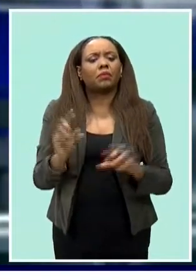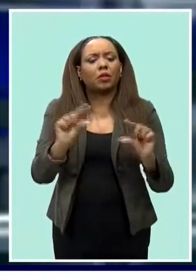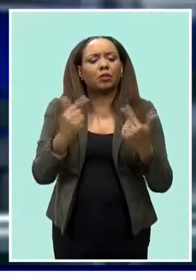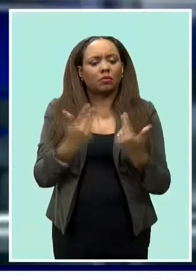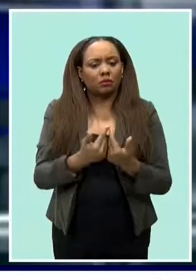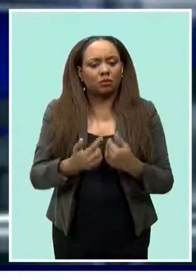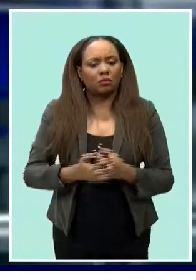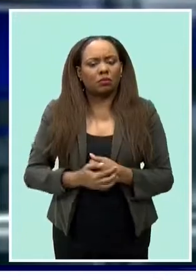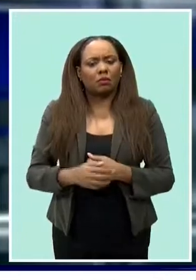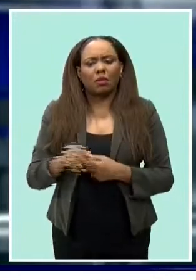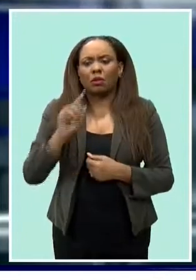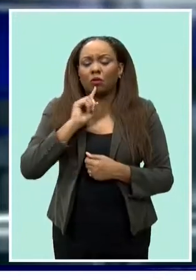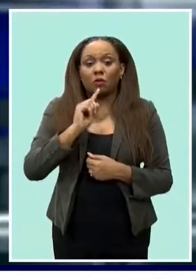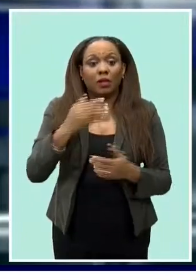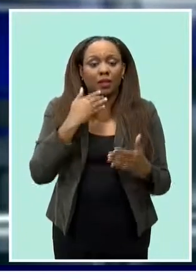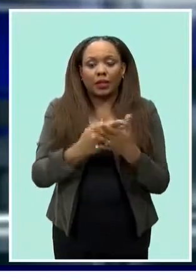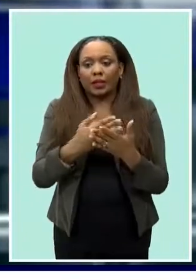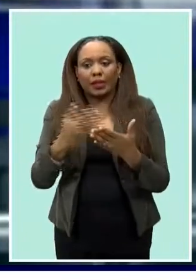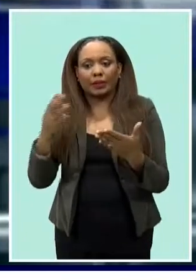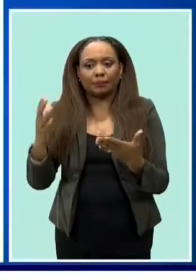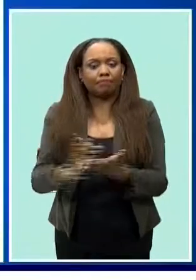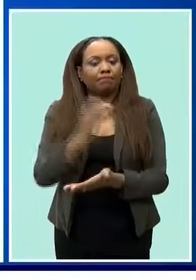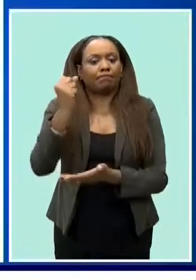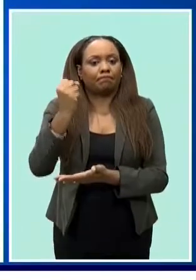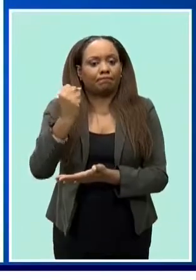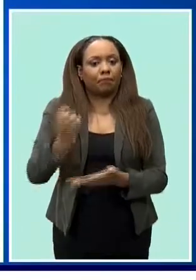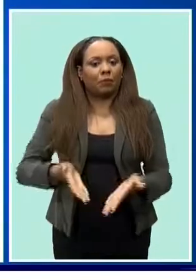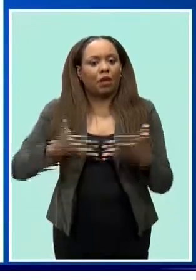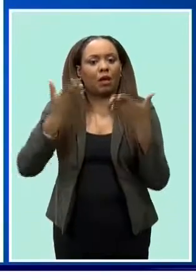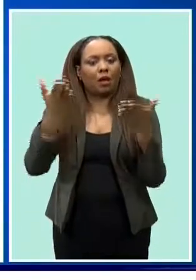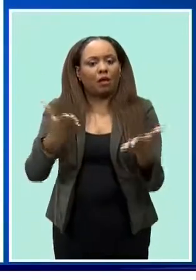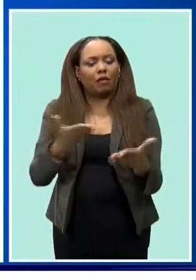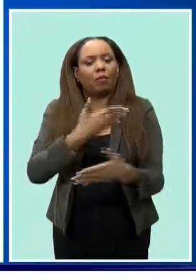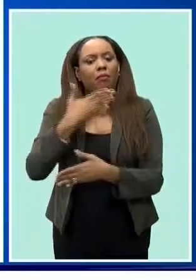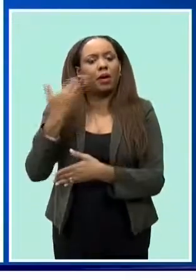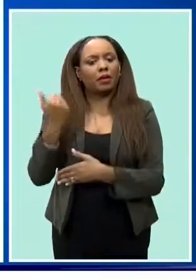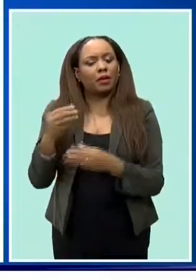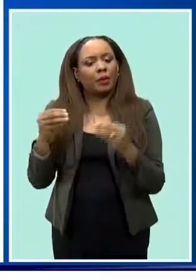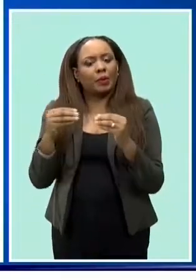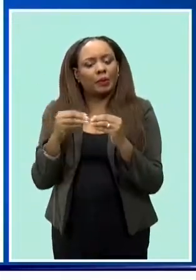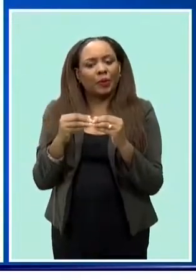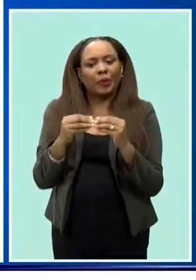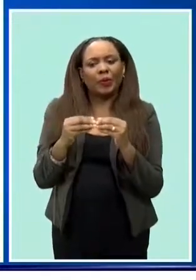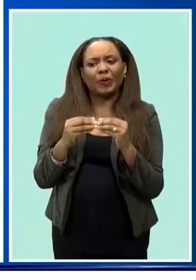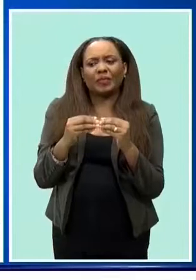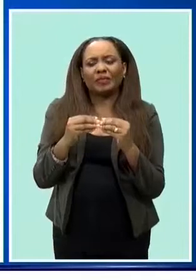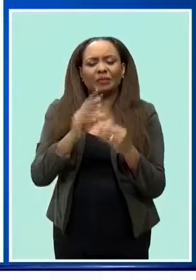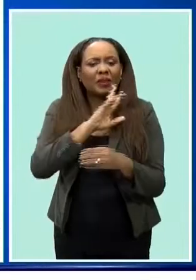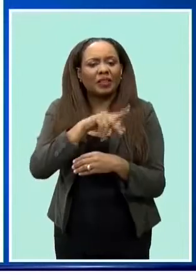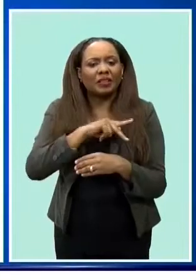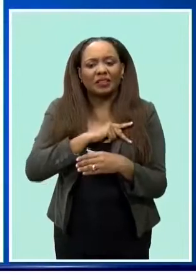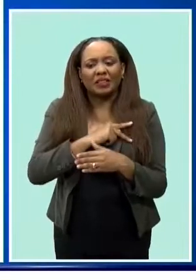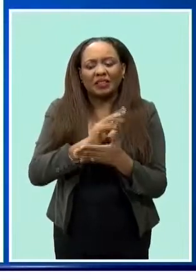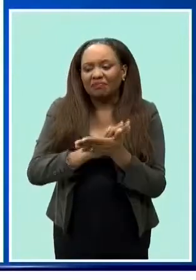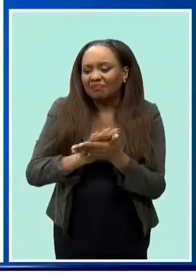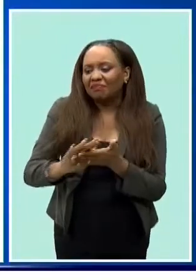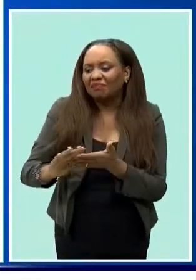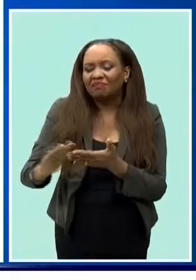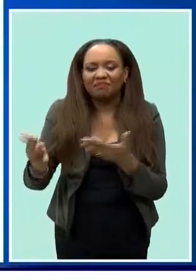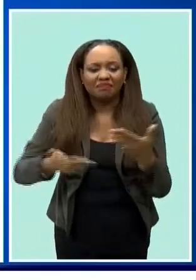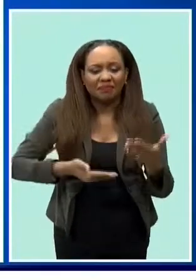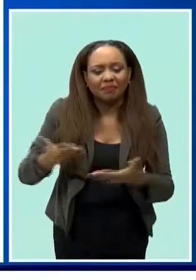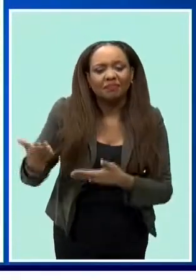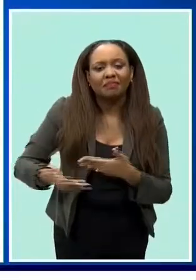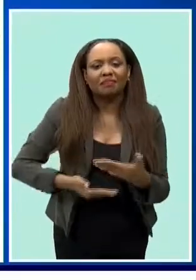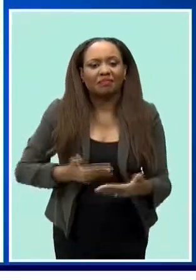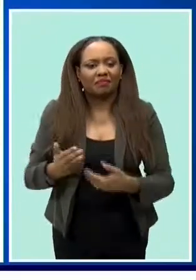a distinct advantage in the sector by being able to offer a more personalized approach to accommodation and hospitality. Now, he says in an